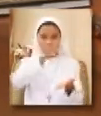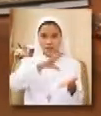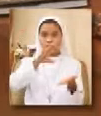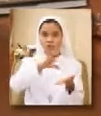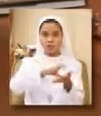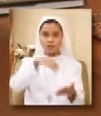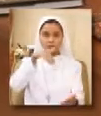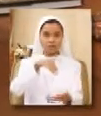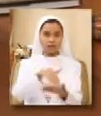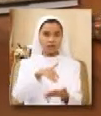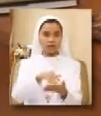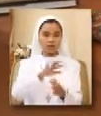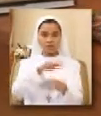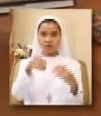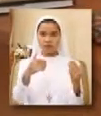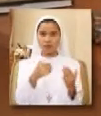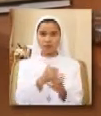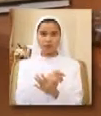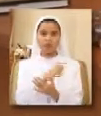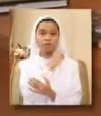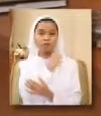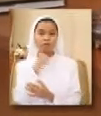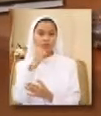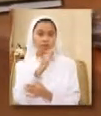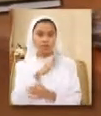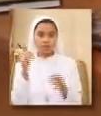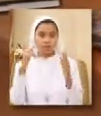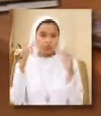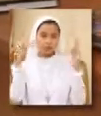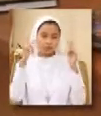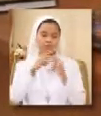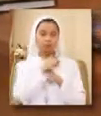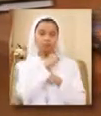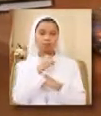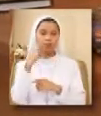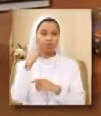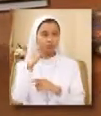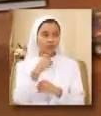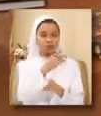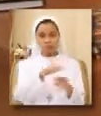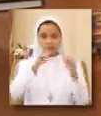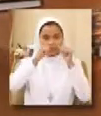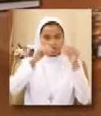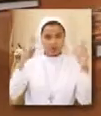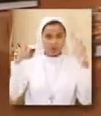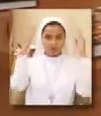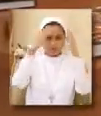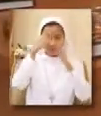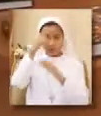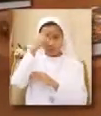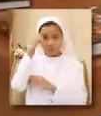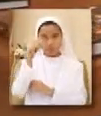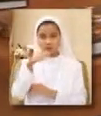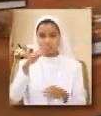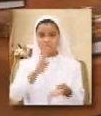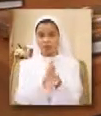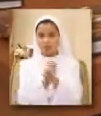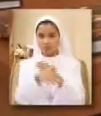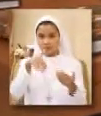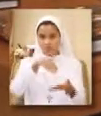studies, theology, philosophy. Yes, oh, And napakaswerte niyo po, Bishop, dahil isa po kayo sa naging estudyante ng